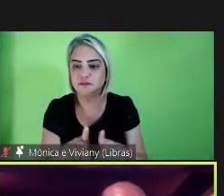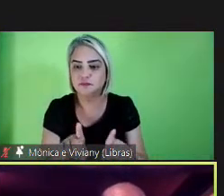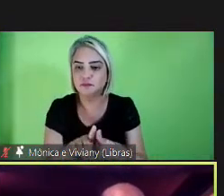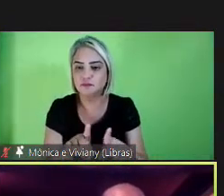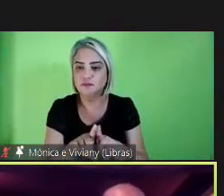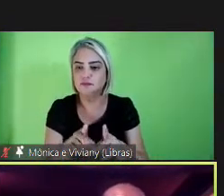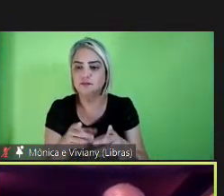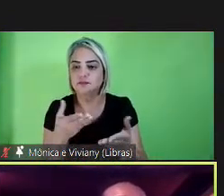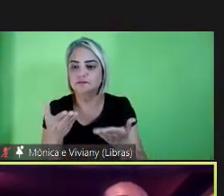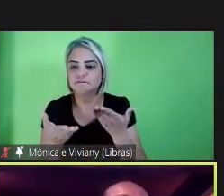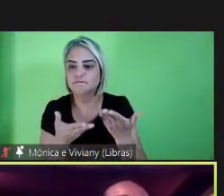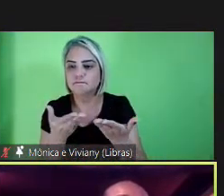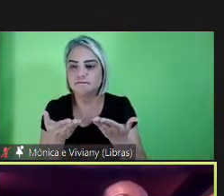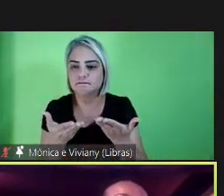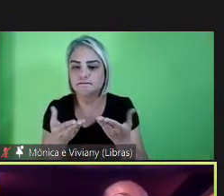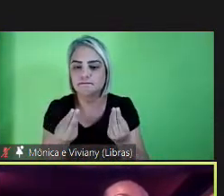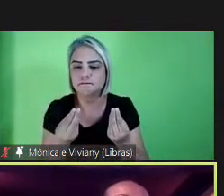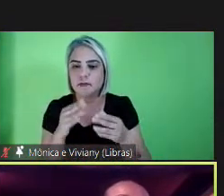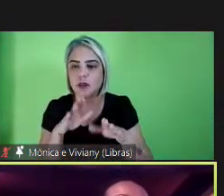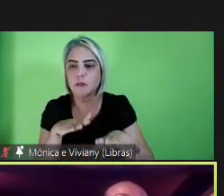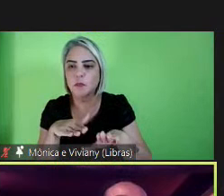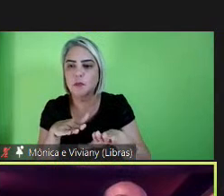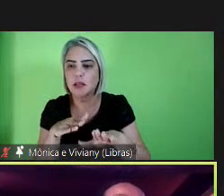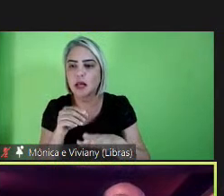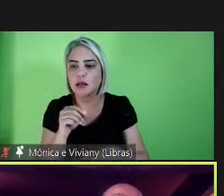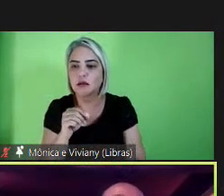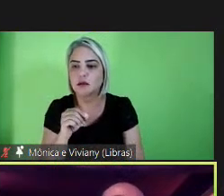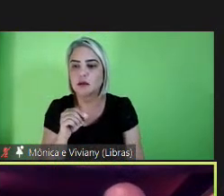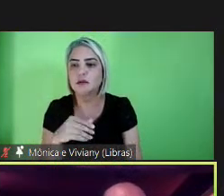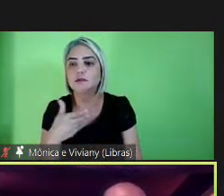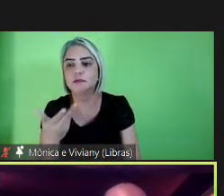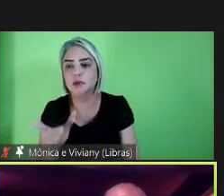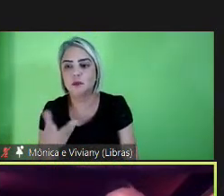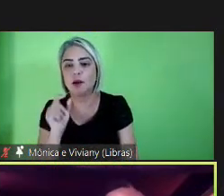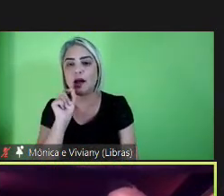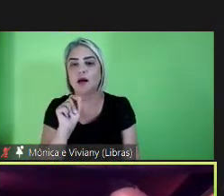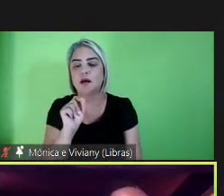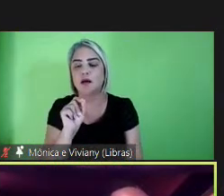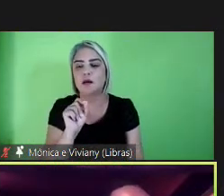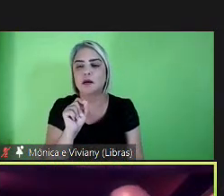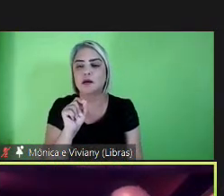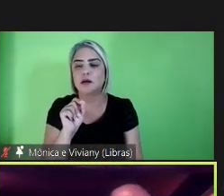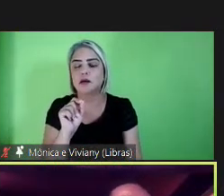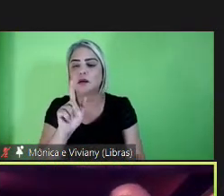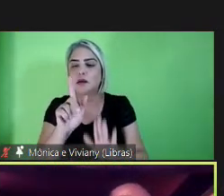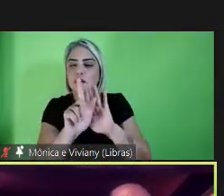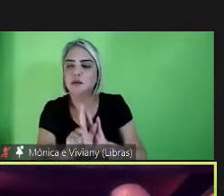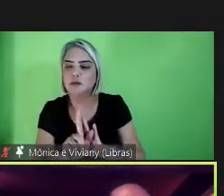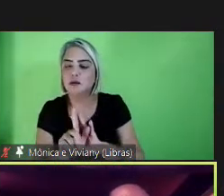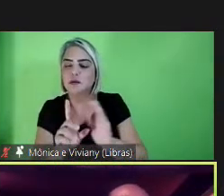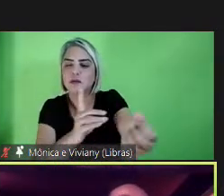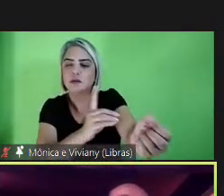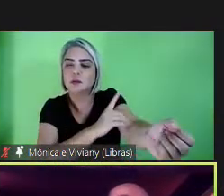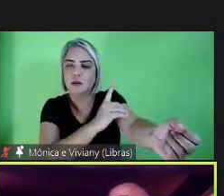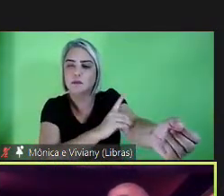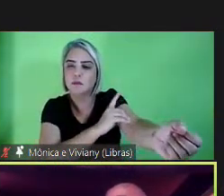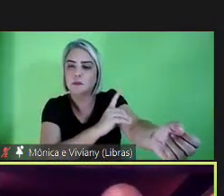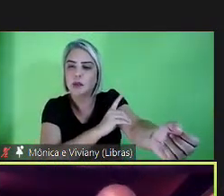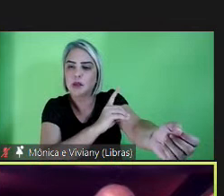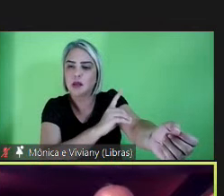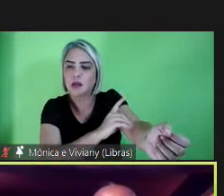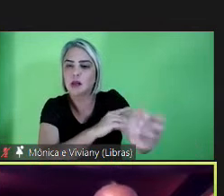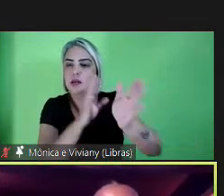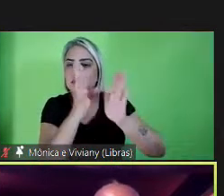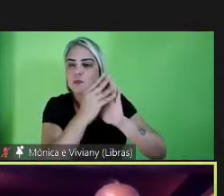we take that on board. So the diabetes management that I developed, the module that I developed,